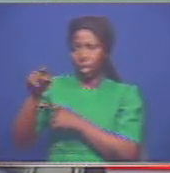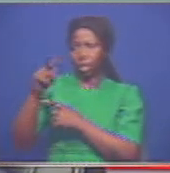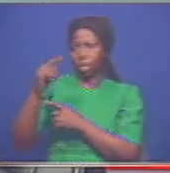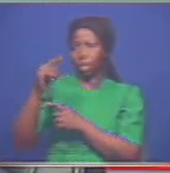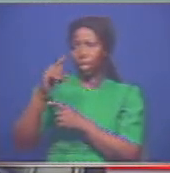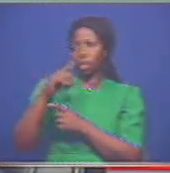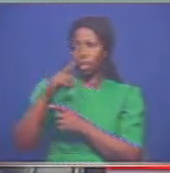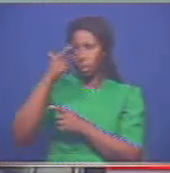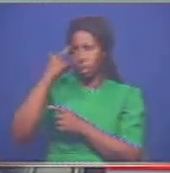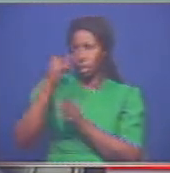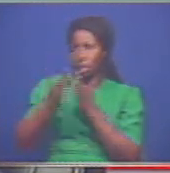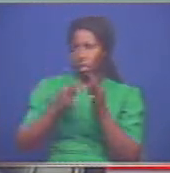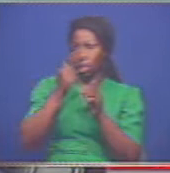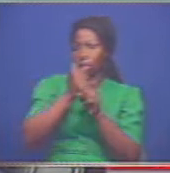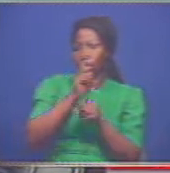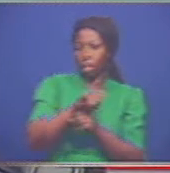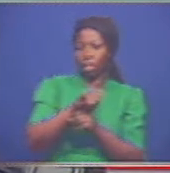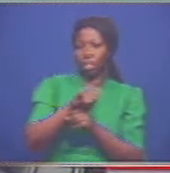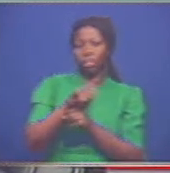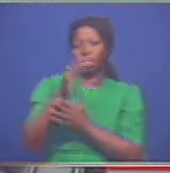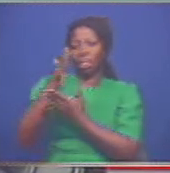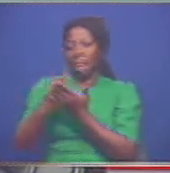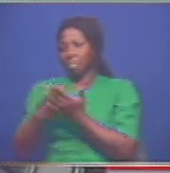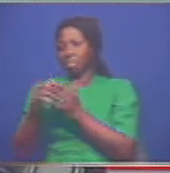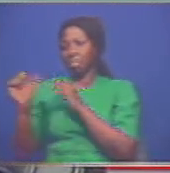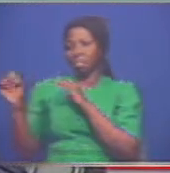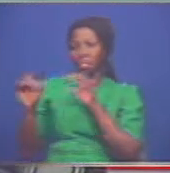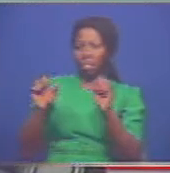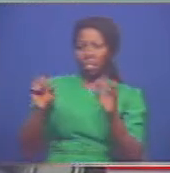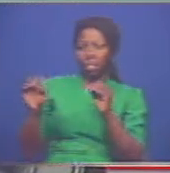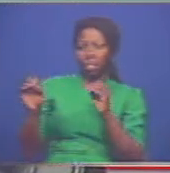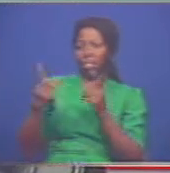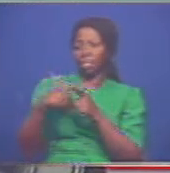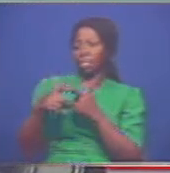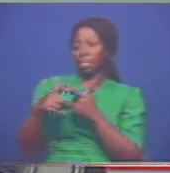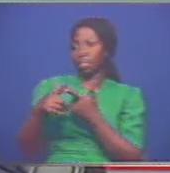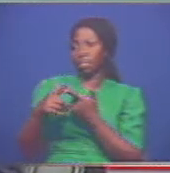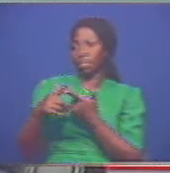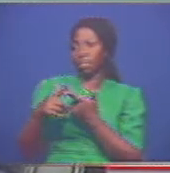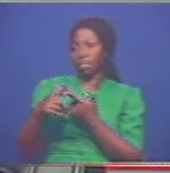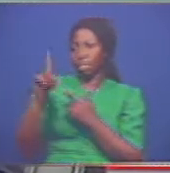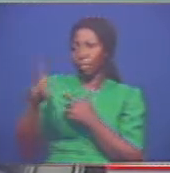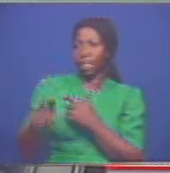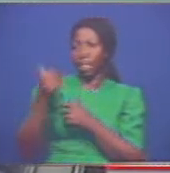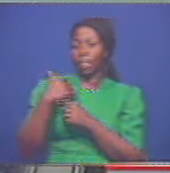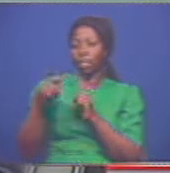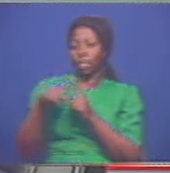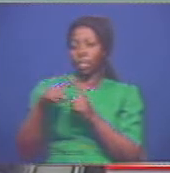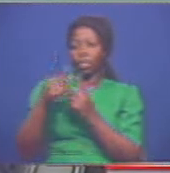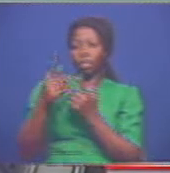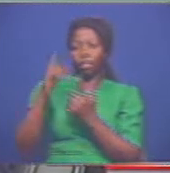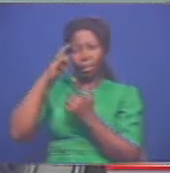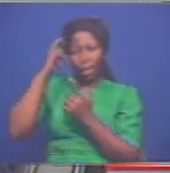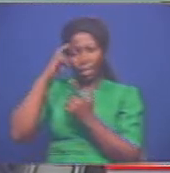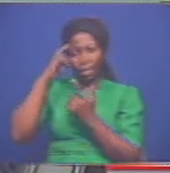an, we are doing it 50-50, is all of us can have a positive mind toward this, and we start working toward this, we are going